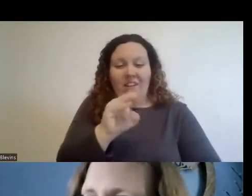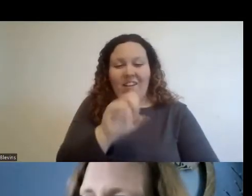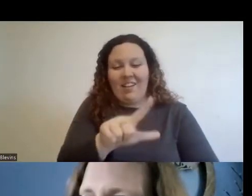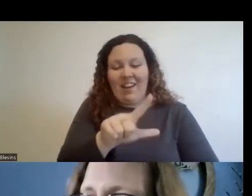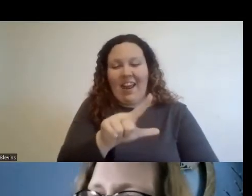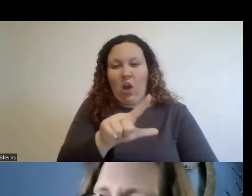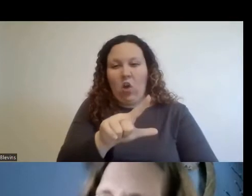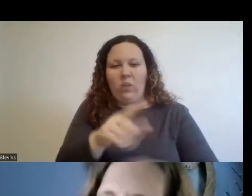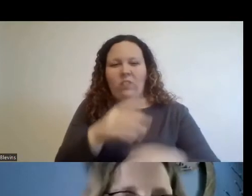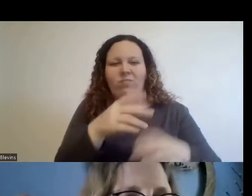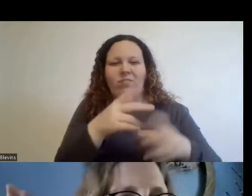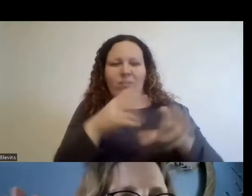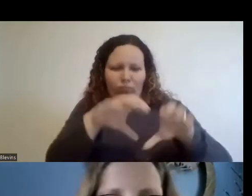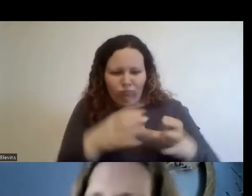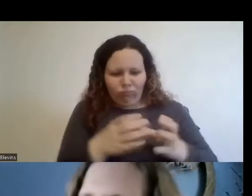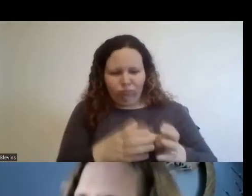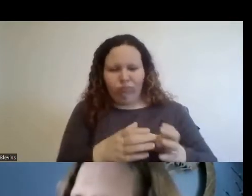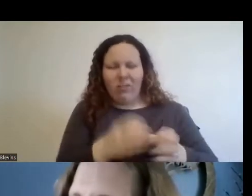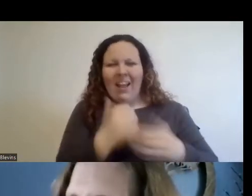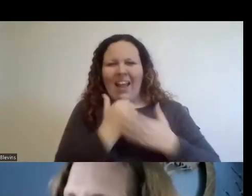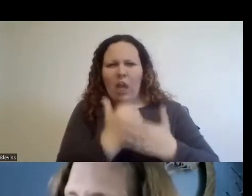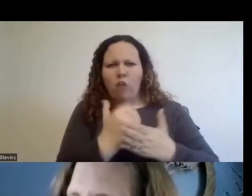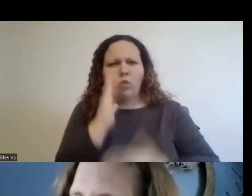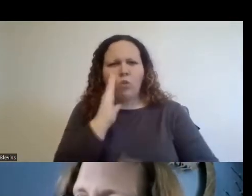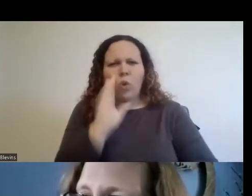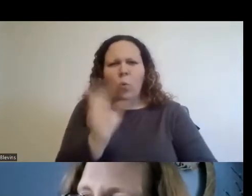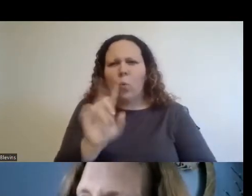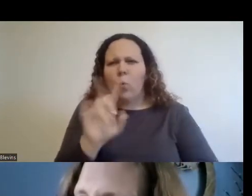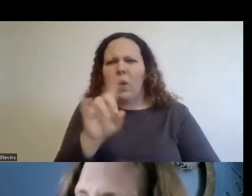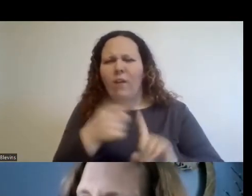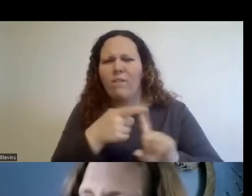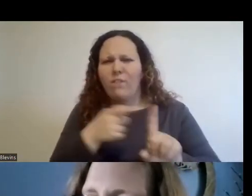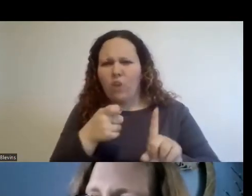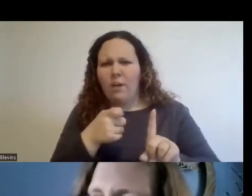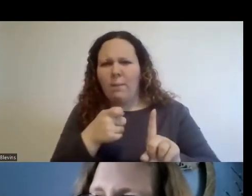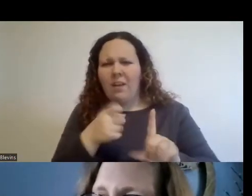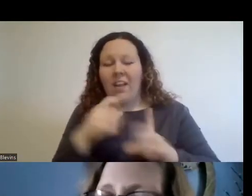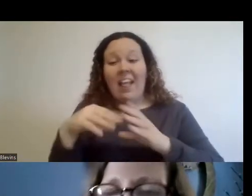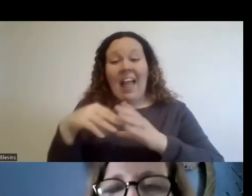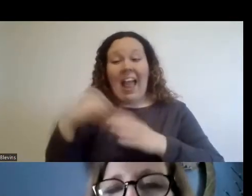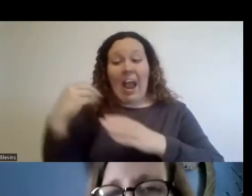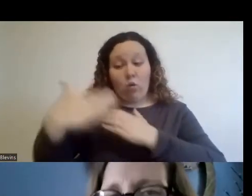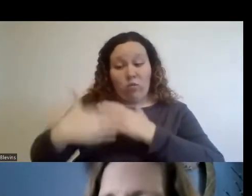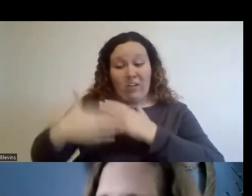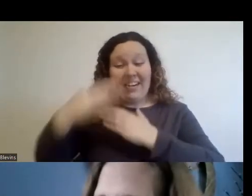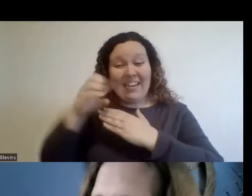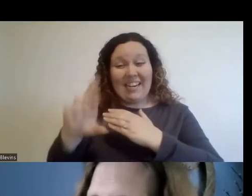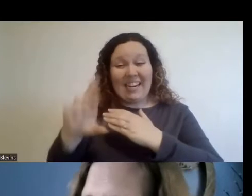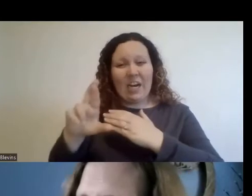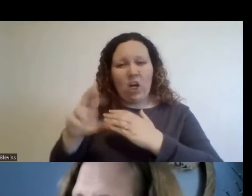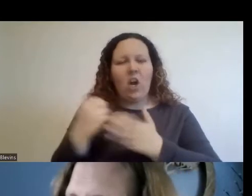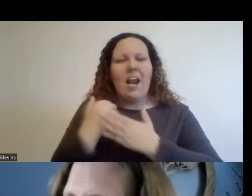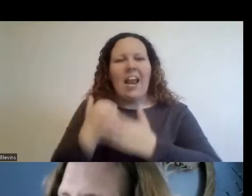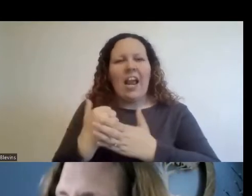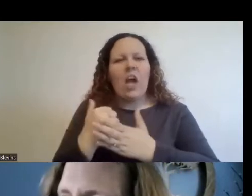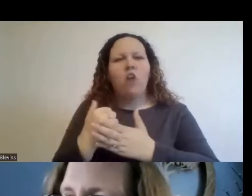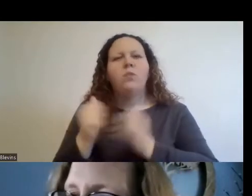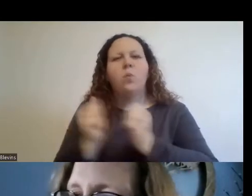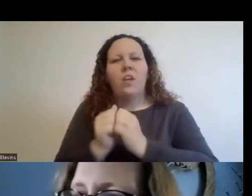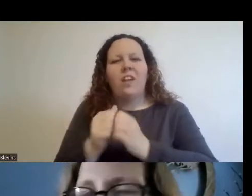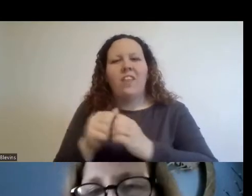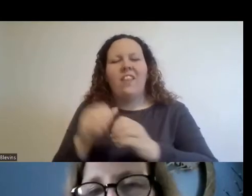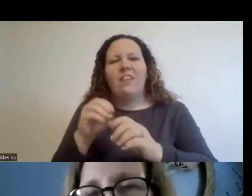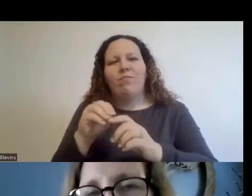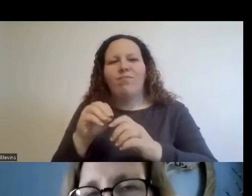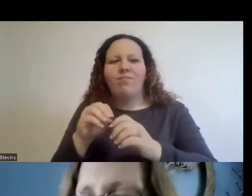localization, helps you know where the sound is coming from. The outer ear serves to enhance the intensity of the sounds